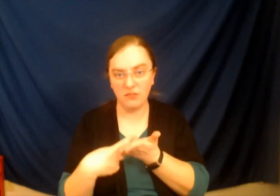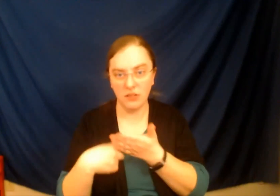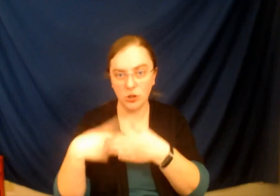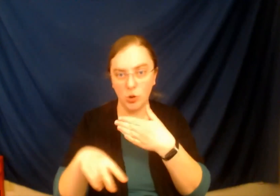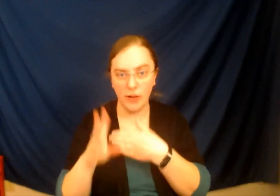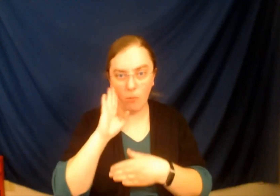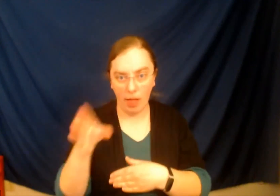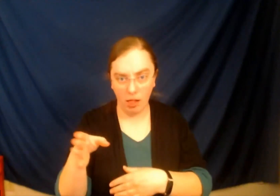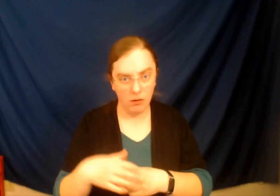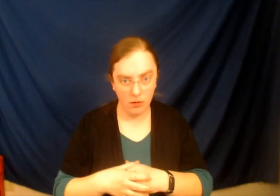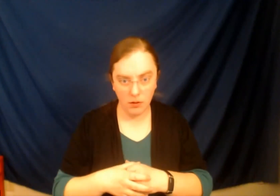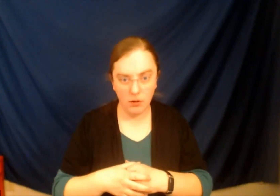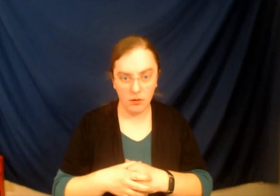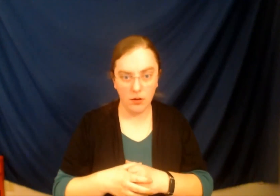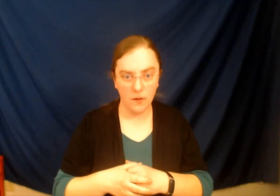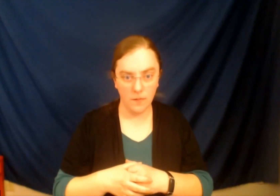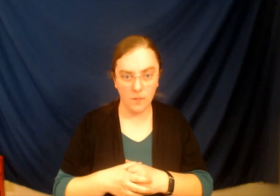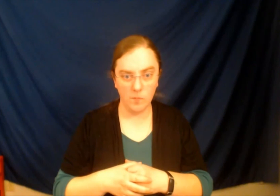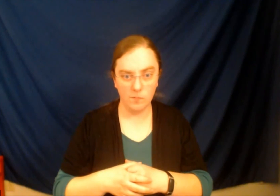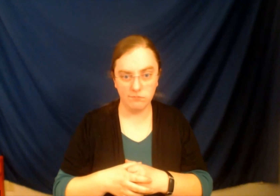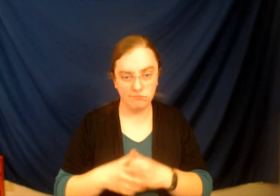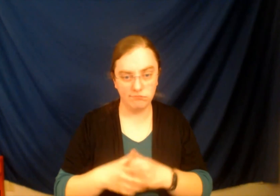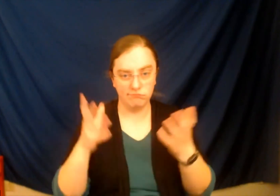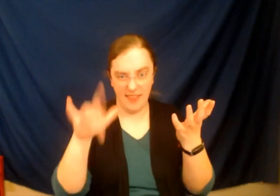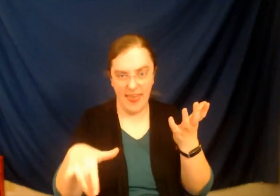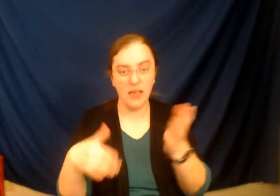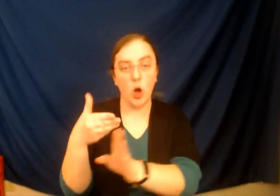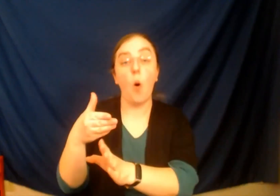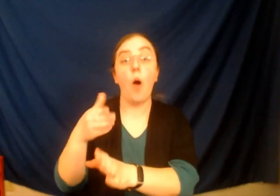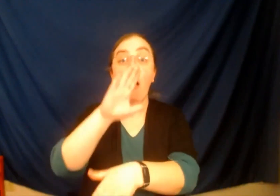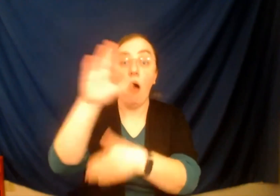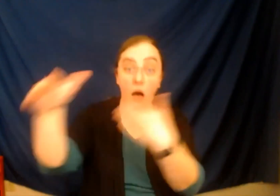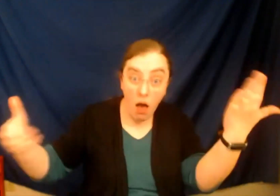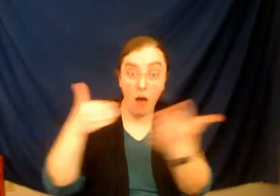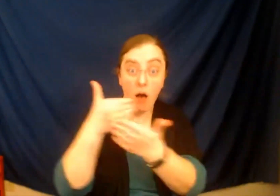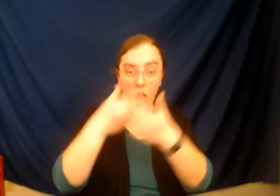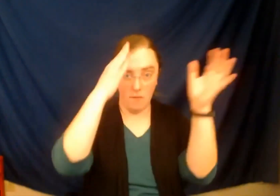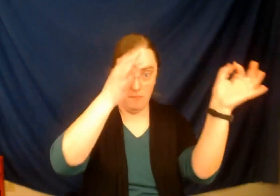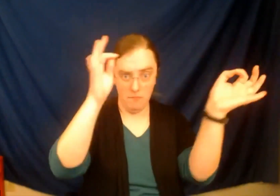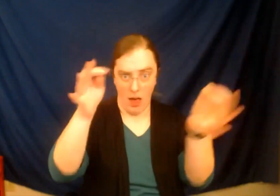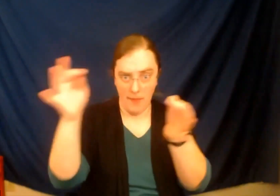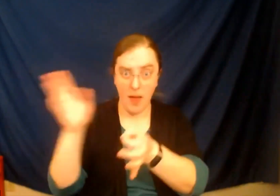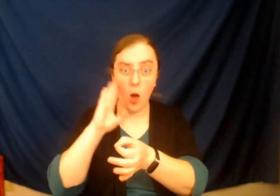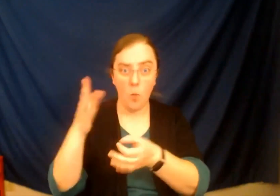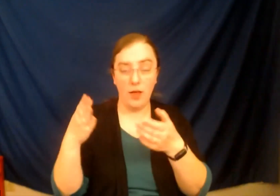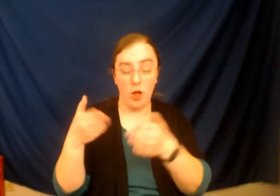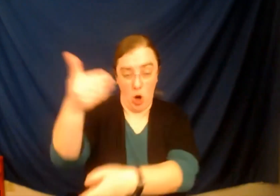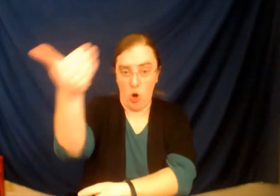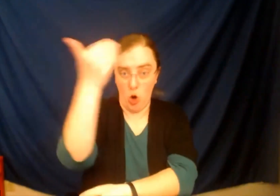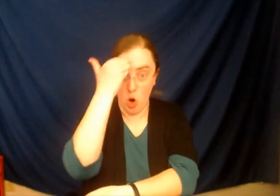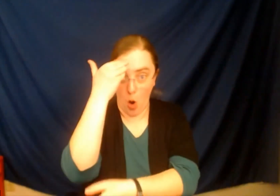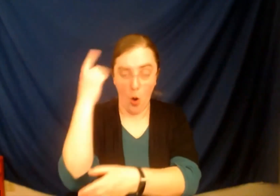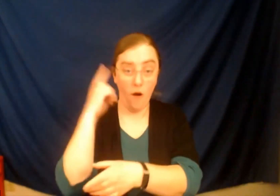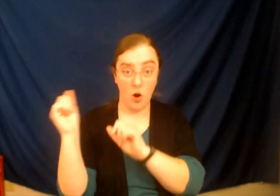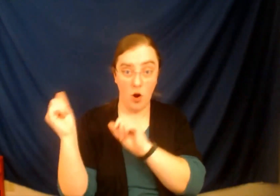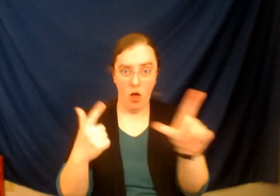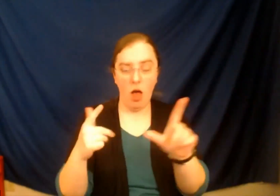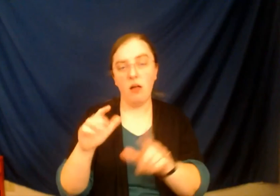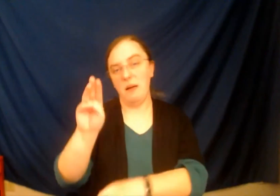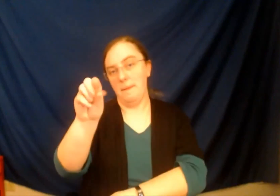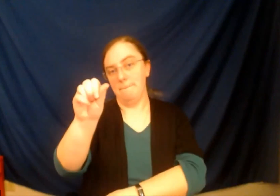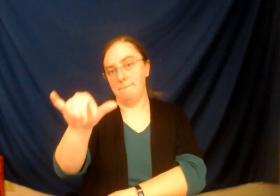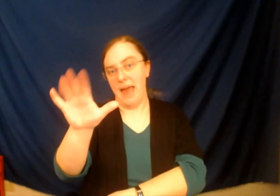Jennifer, I see a question from you about after school programming. Are you asking about after school care or are you asking about